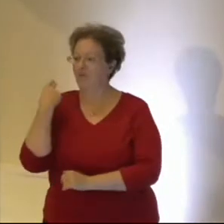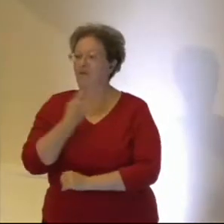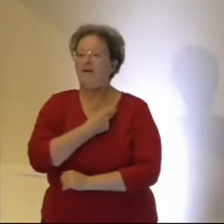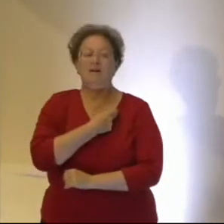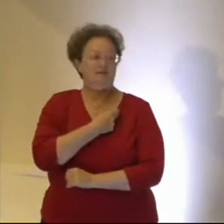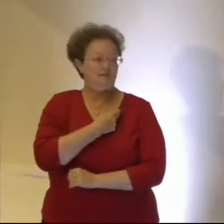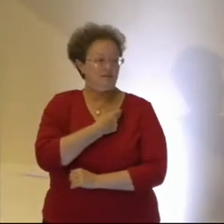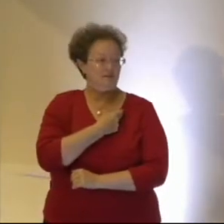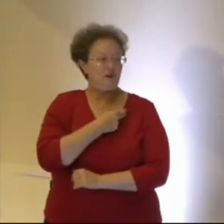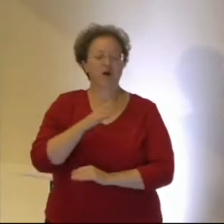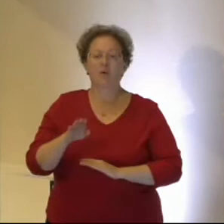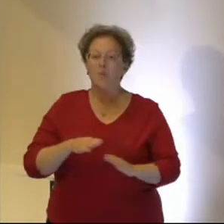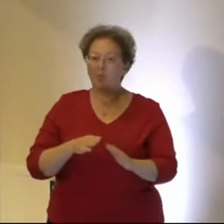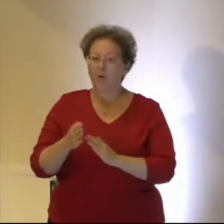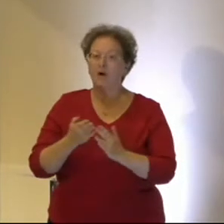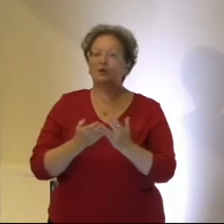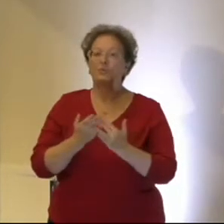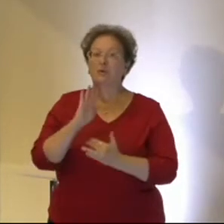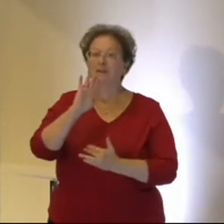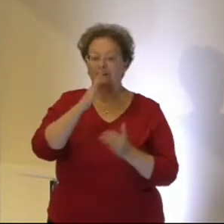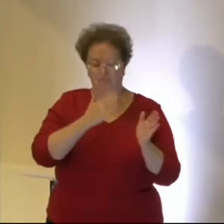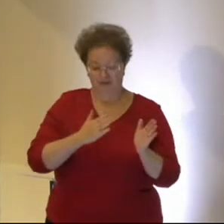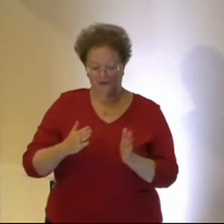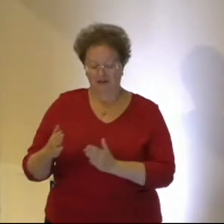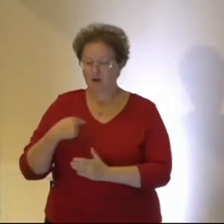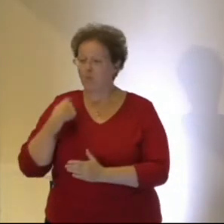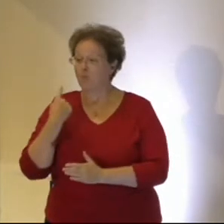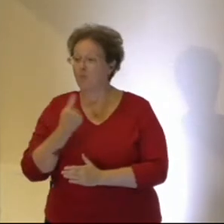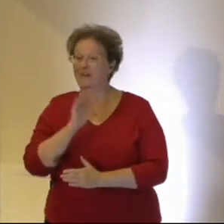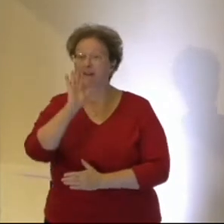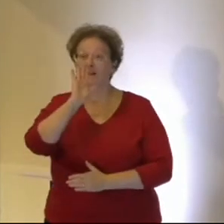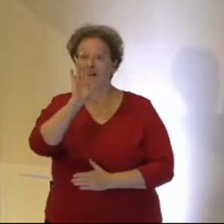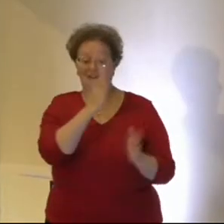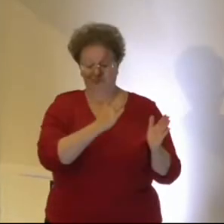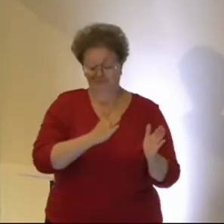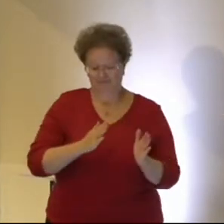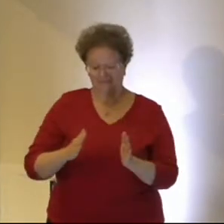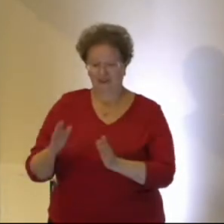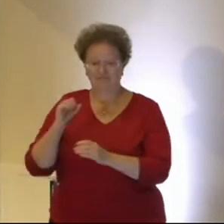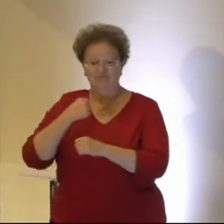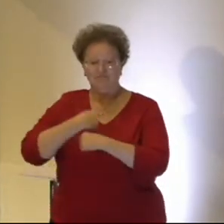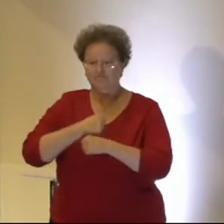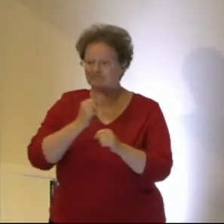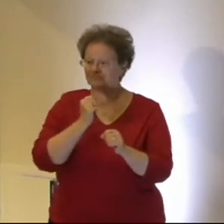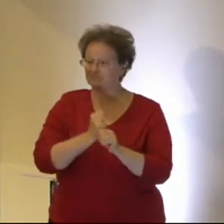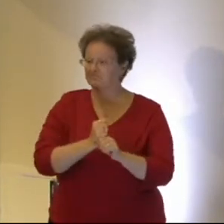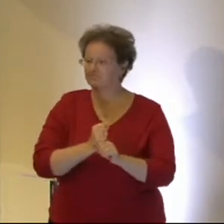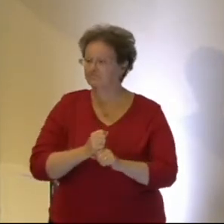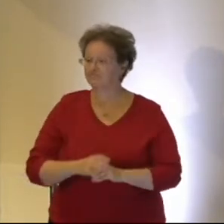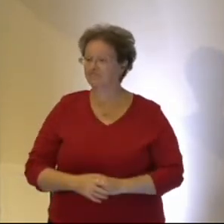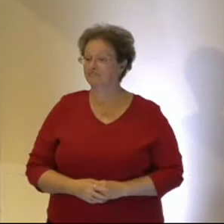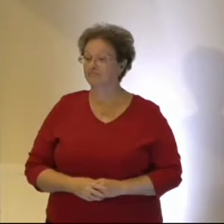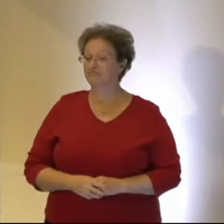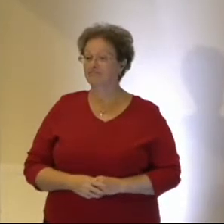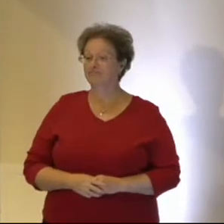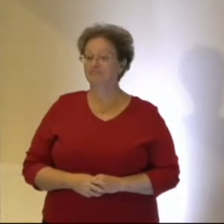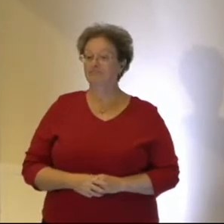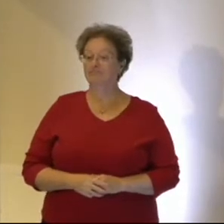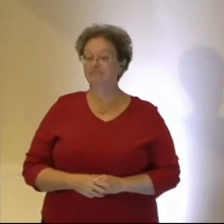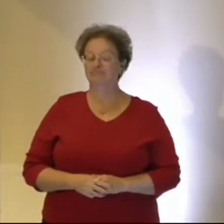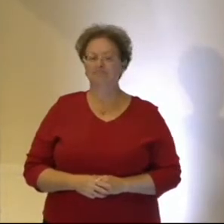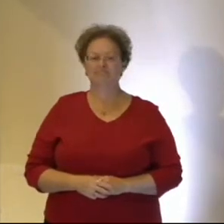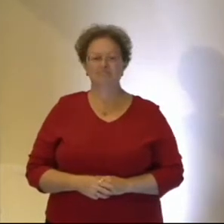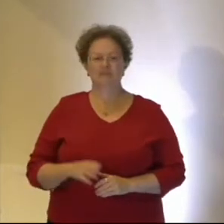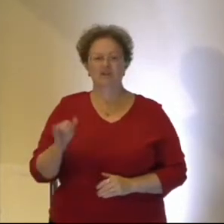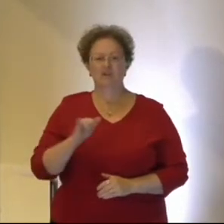walk in them." We are God's workmanship. The Greek word translated here as workmanship can also be